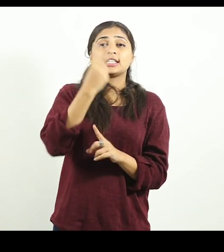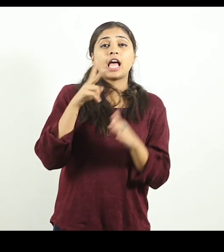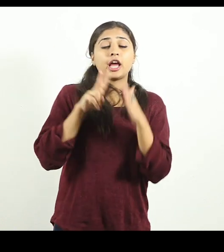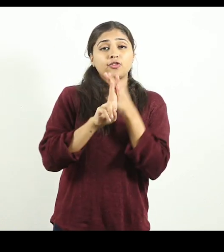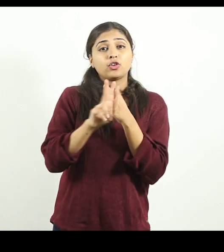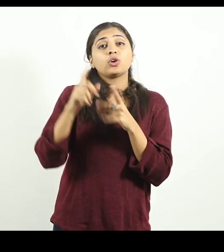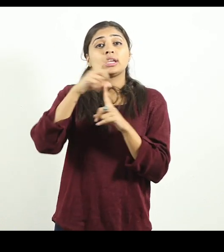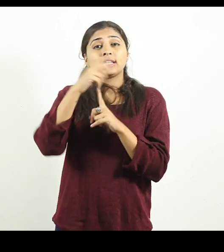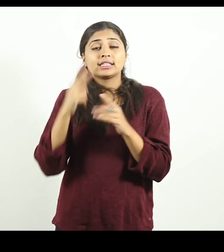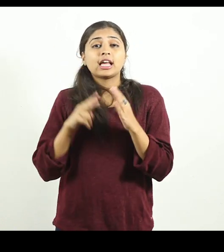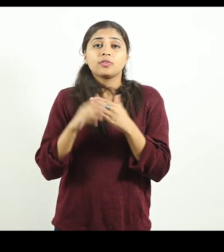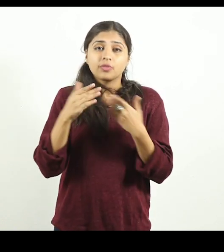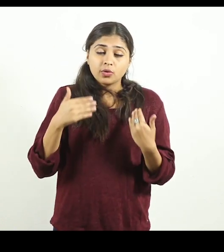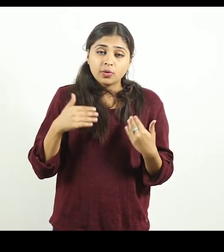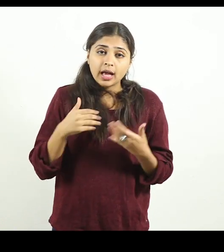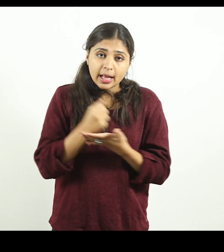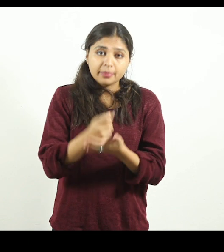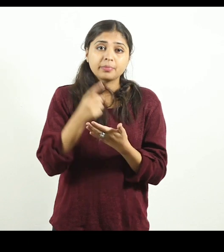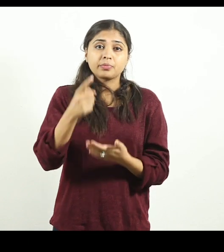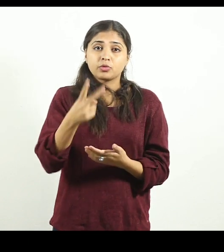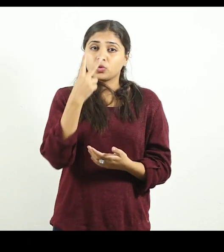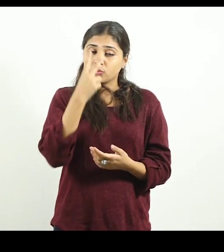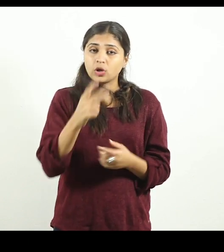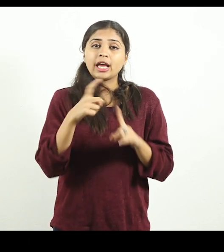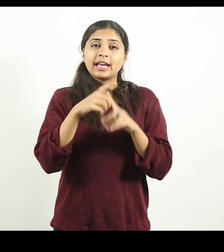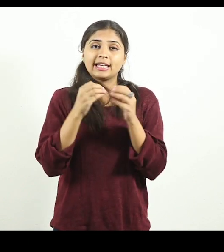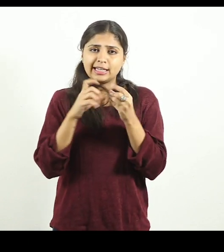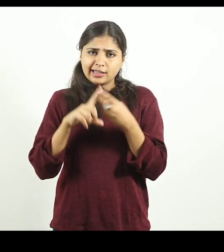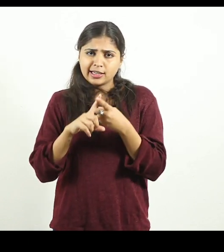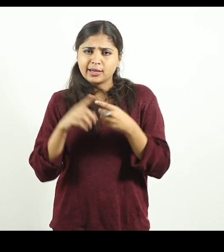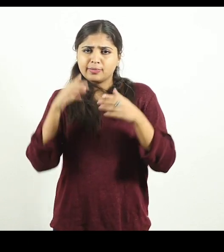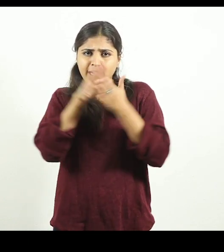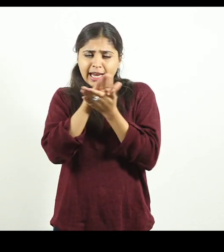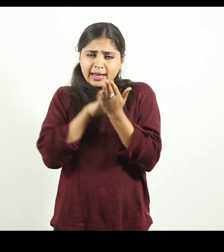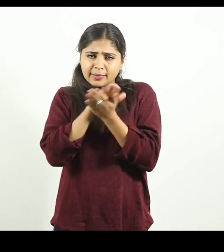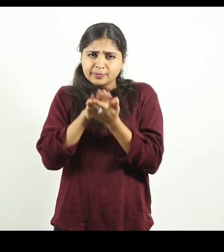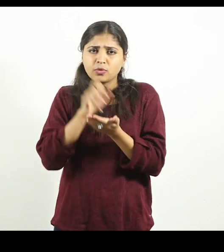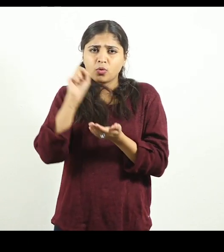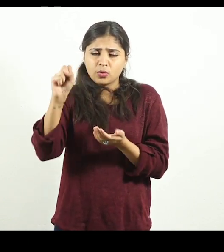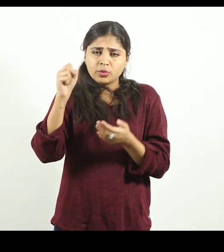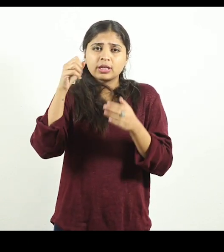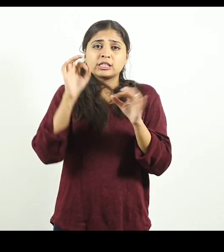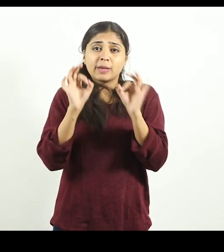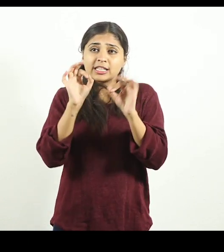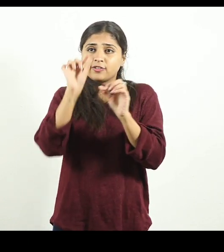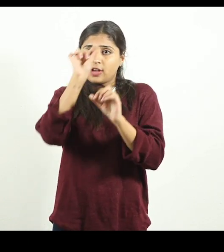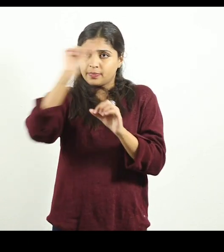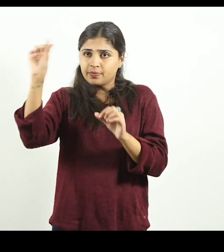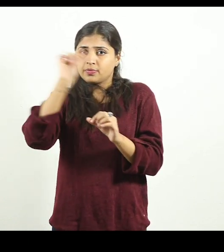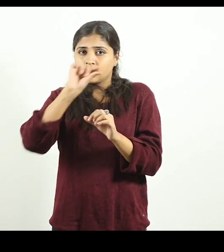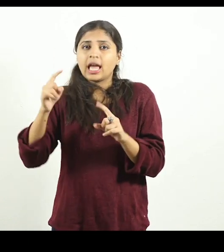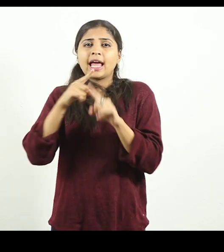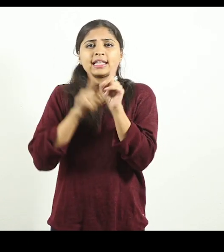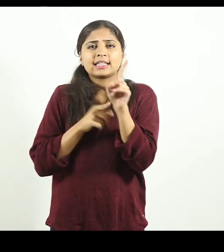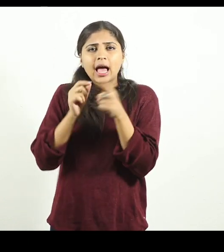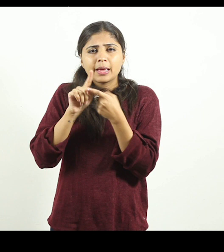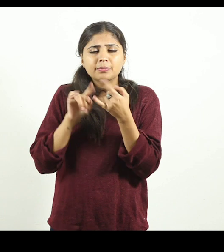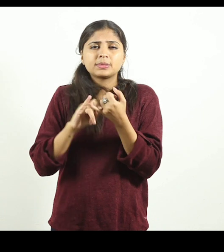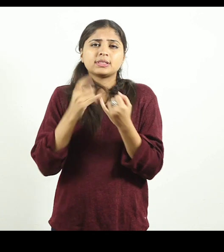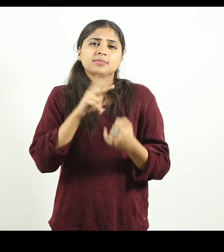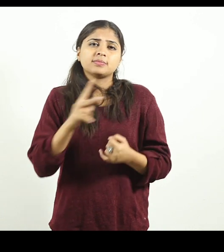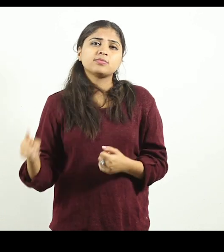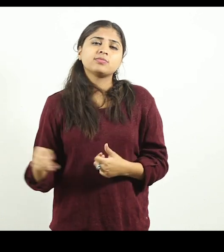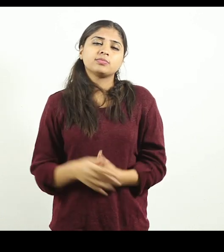Design View. Design View enables you to create your database tables and specify the columns and their data types,